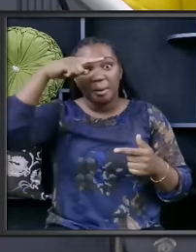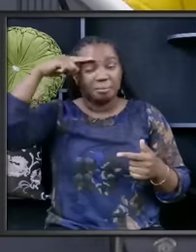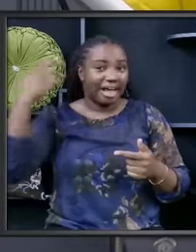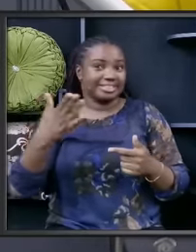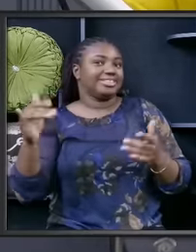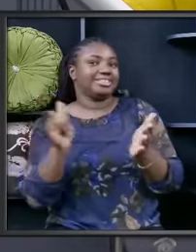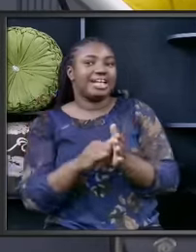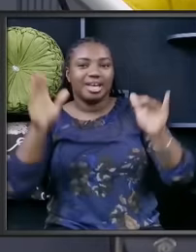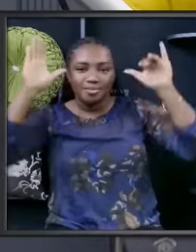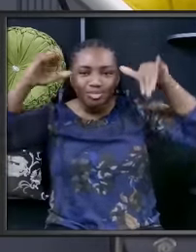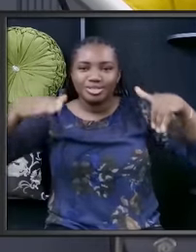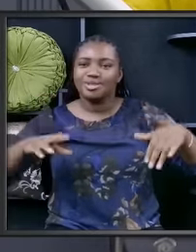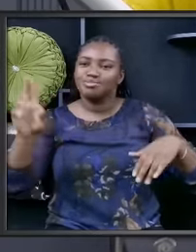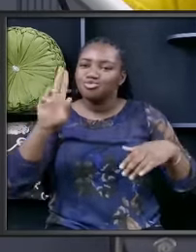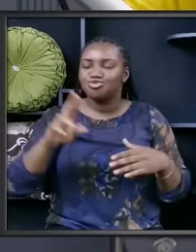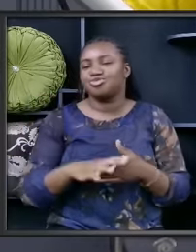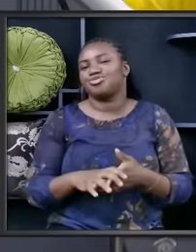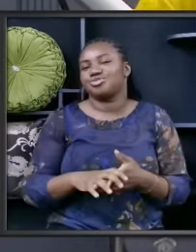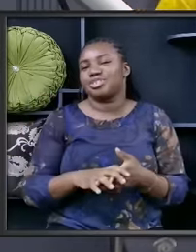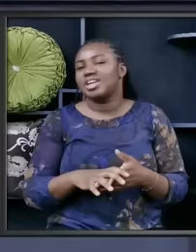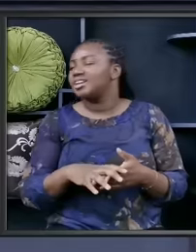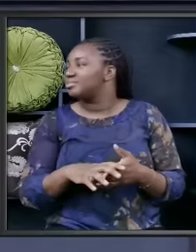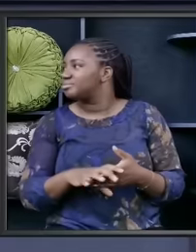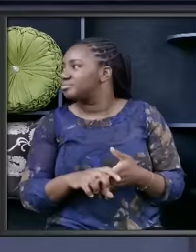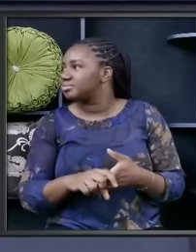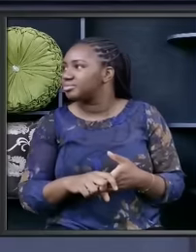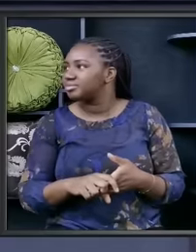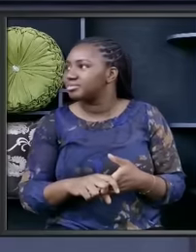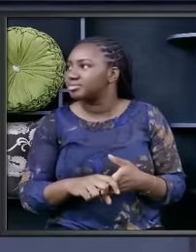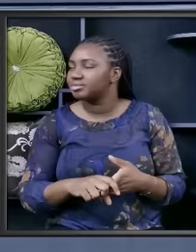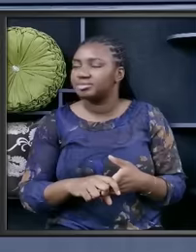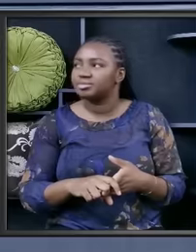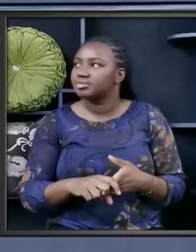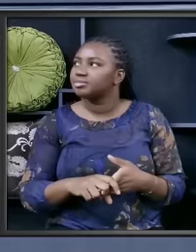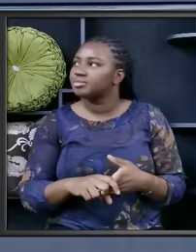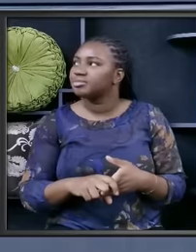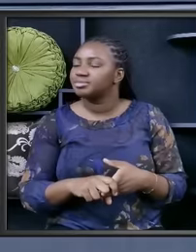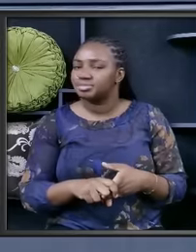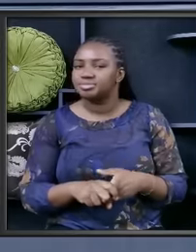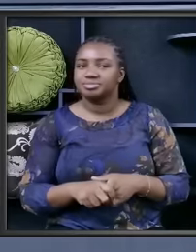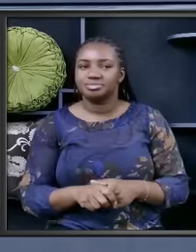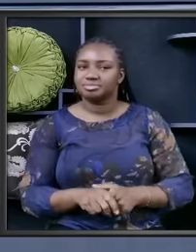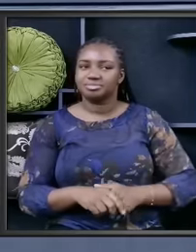here. You don't enter niqab. Yes. He say I go cover my open eye, open where I go.